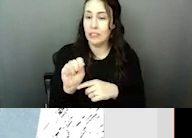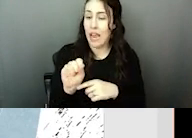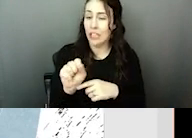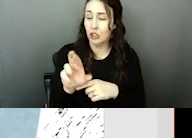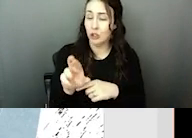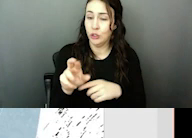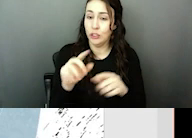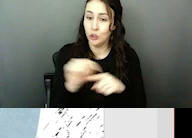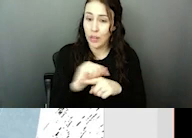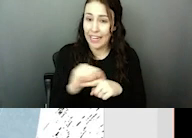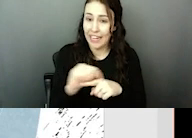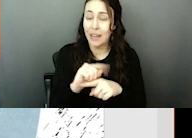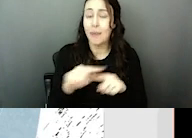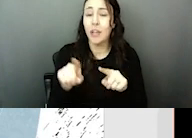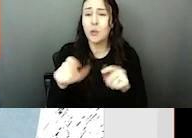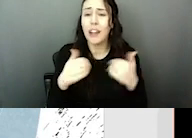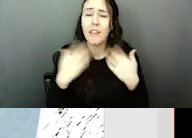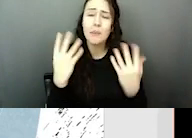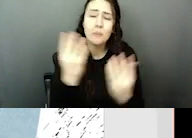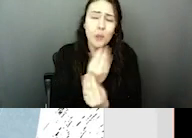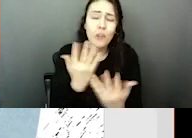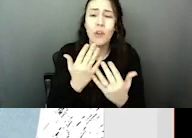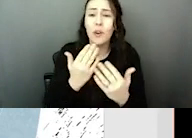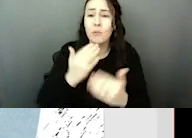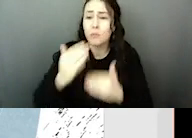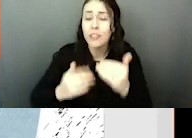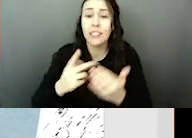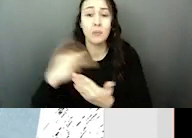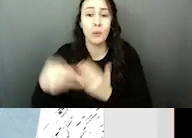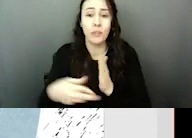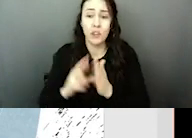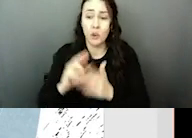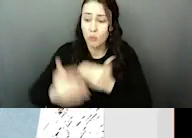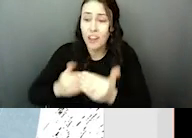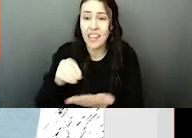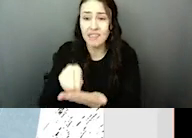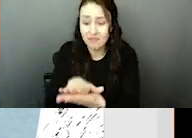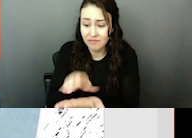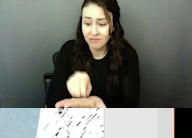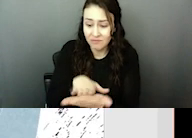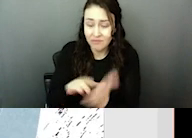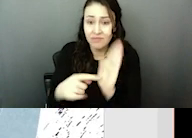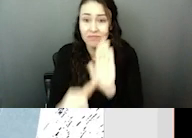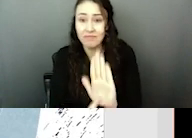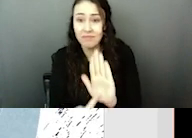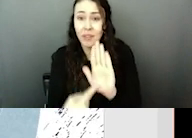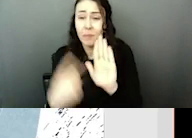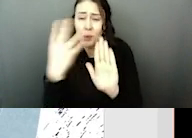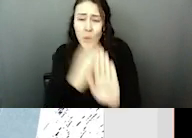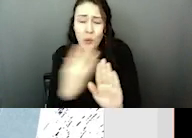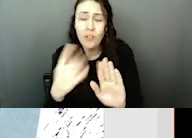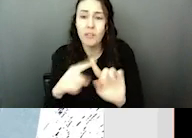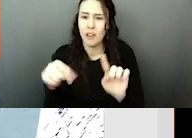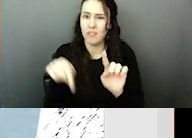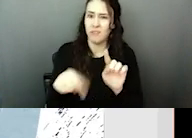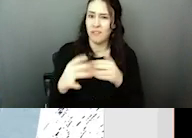most beautiful assessment process or program review process on paper, but if it doesn't lead to any data that you